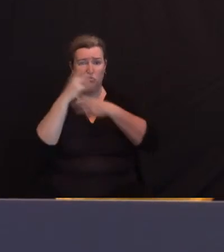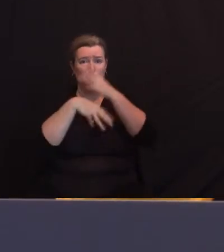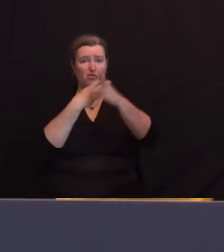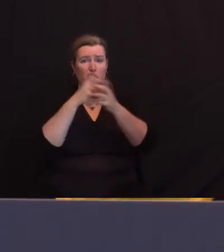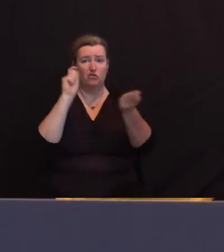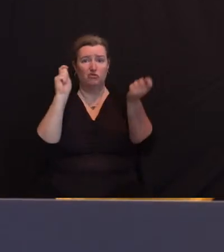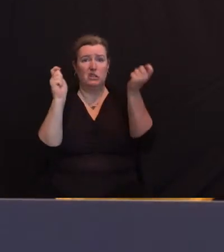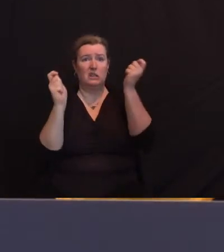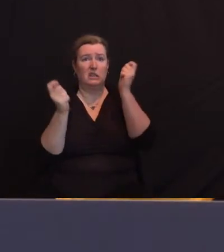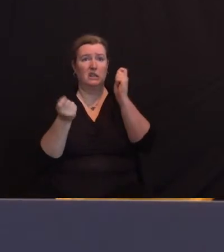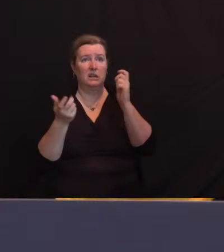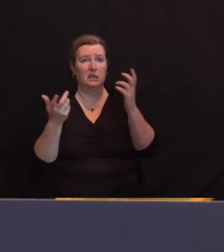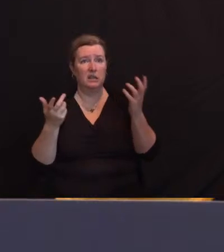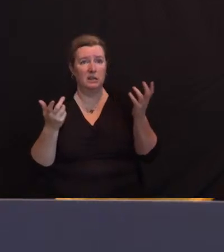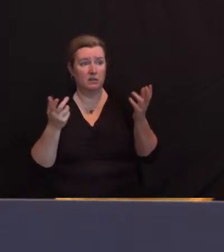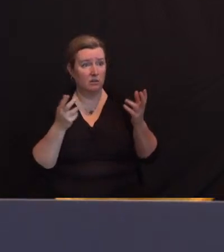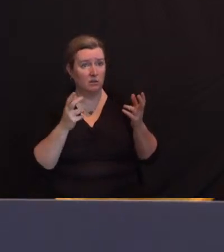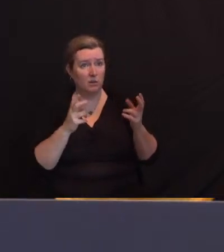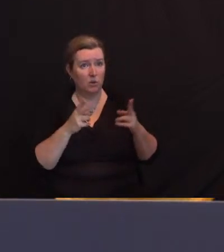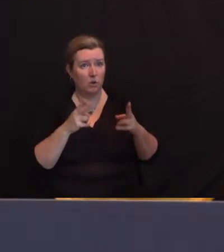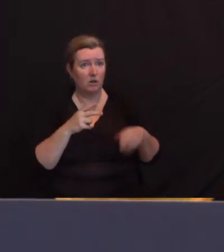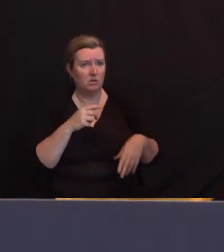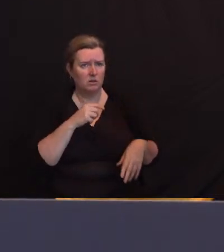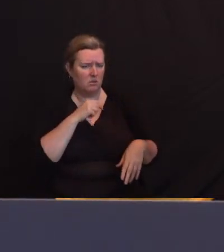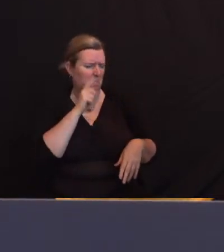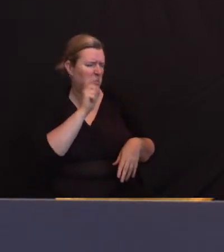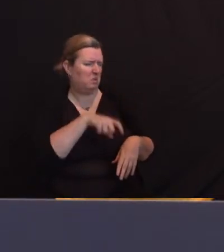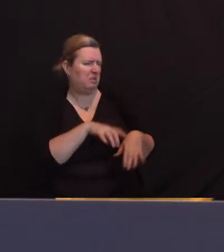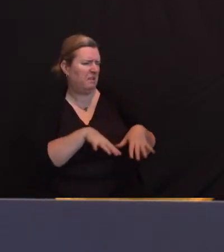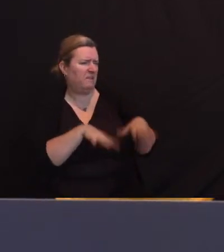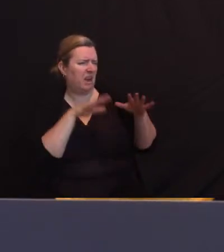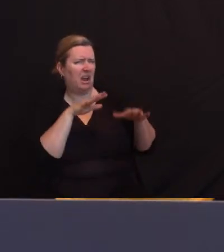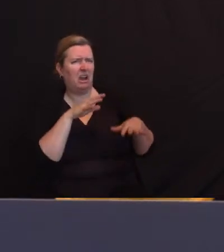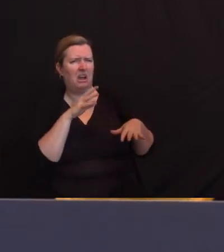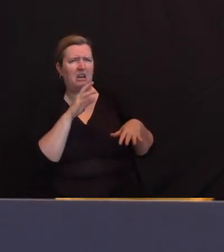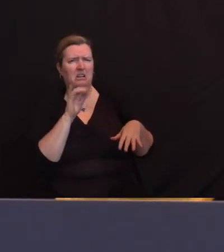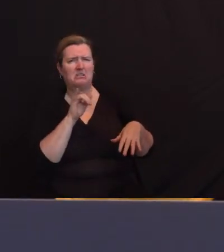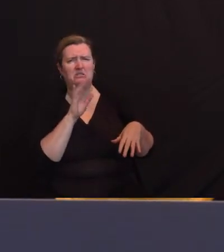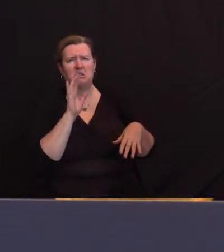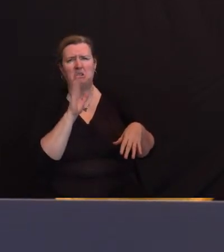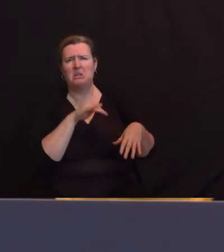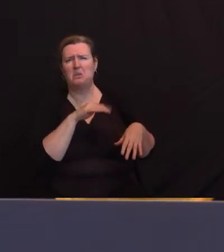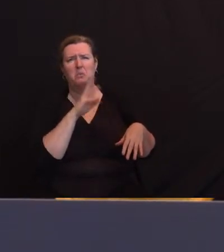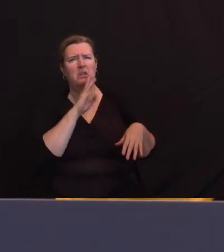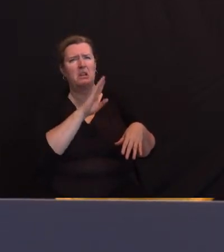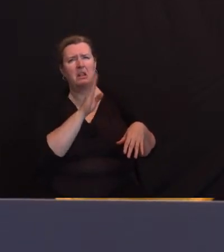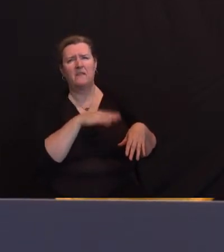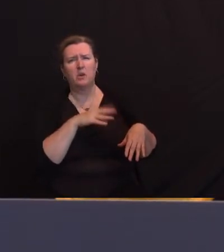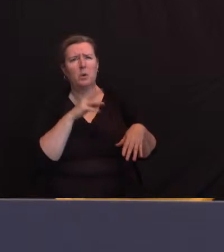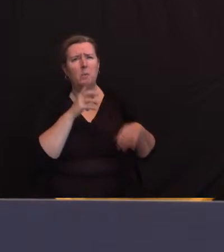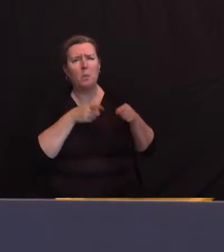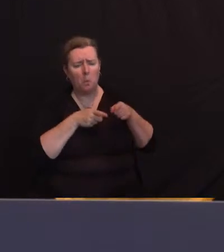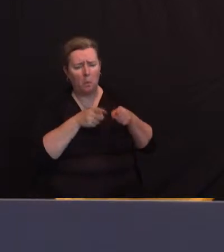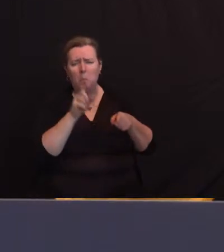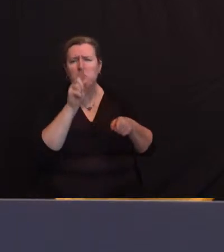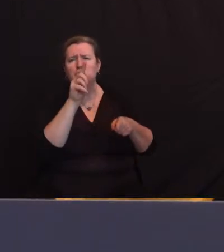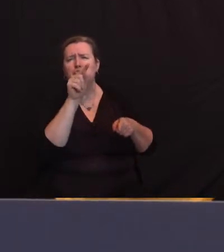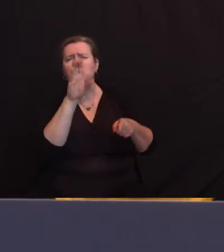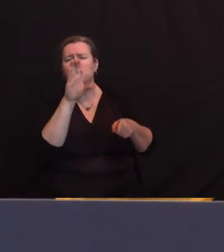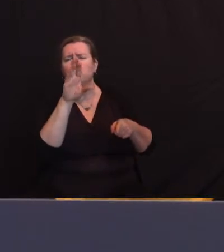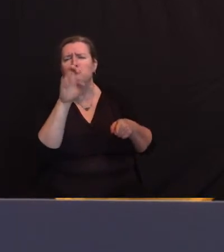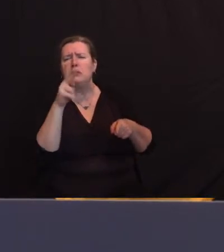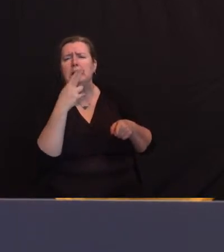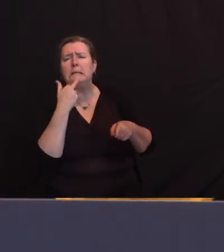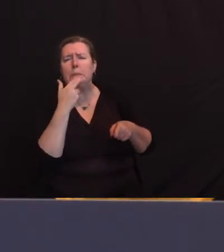the answer was, no, we never get flooded here. And that little creek that you and I we're standing beside today apparently was